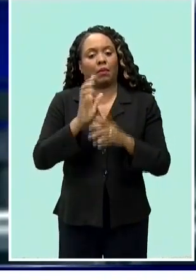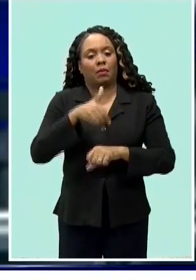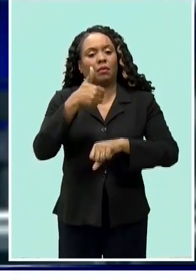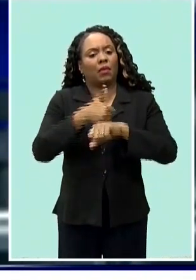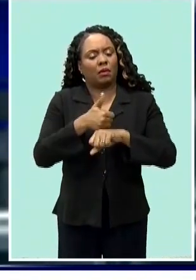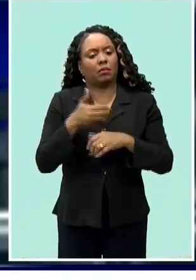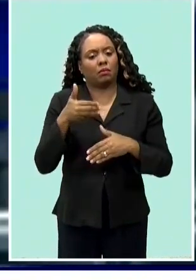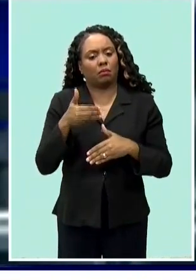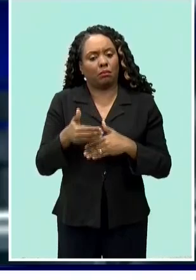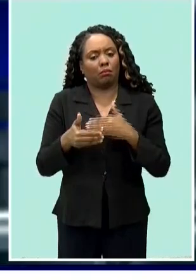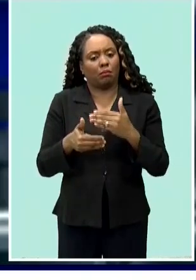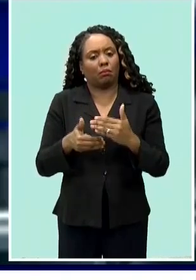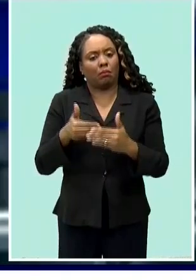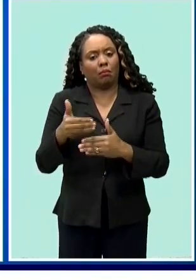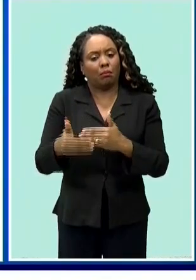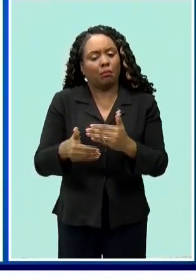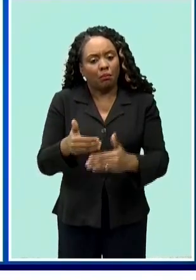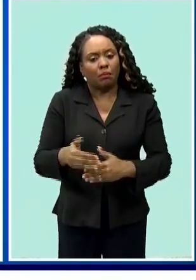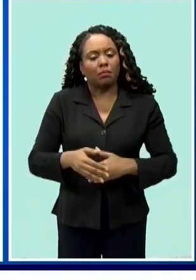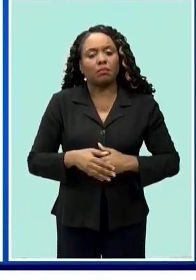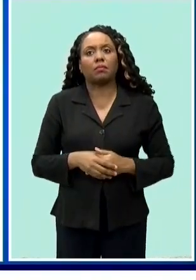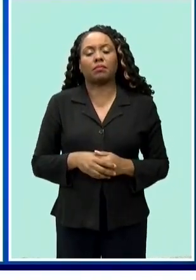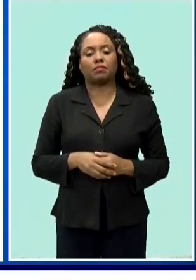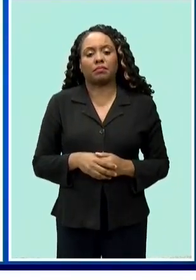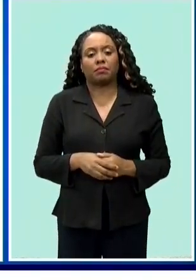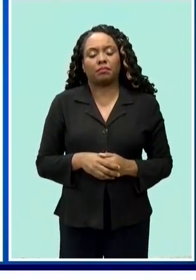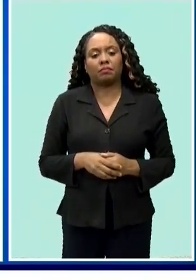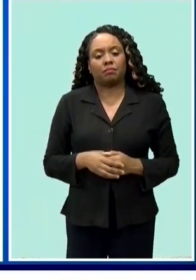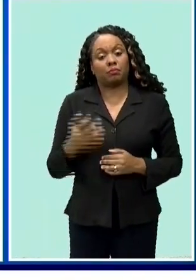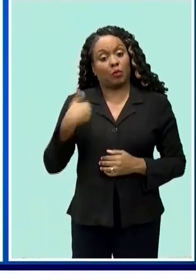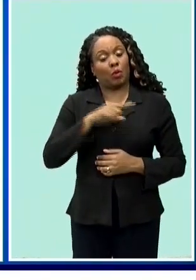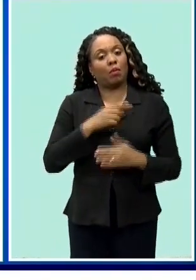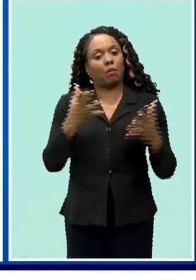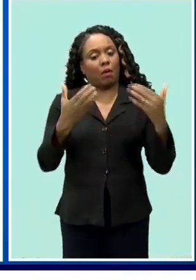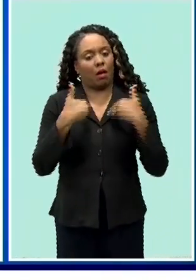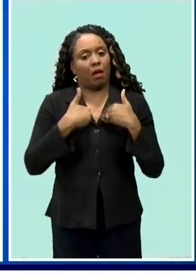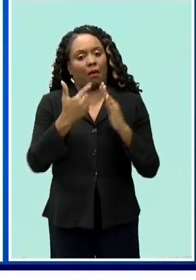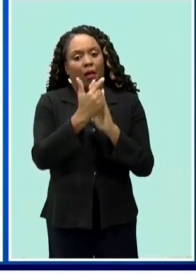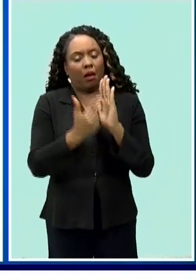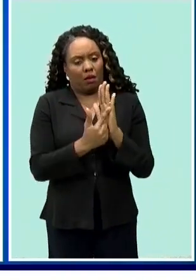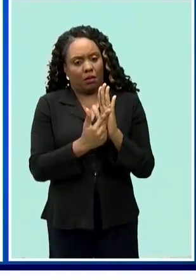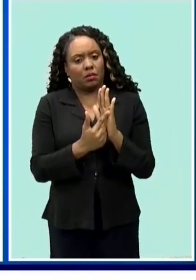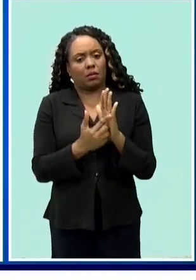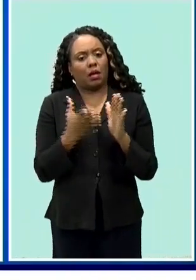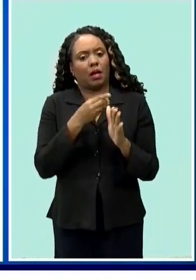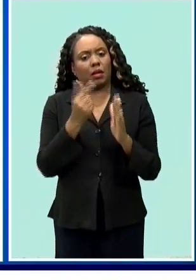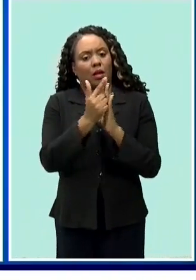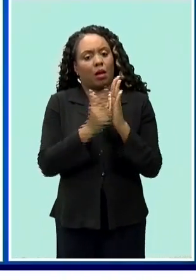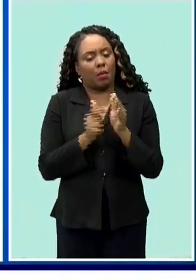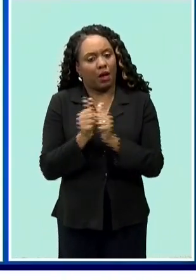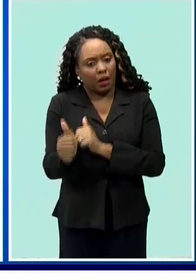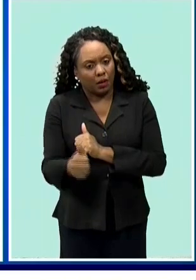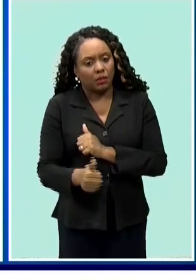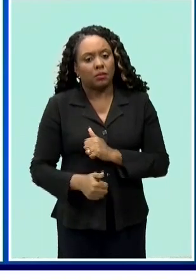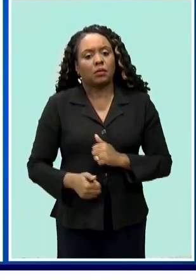gradually. It's one thing to bring legislation to the chamber and have it pass, to debate it